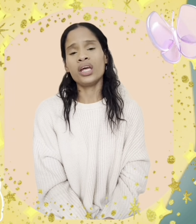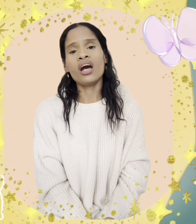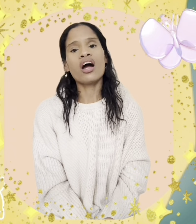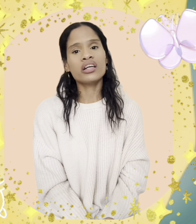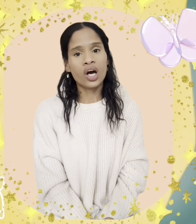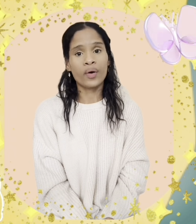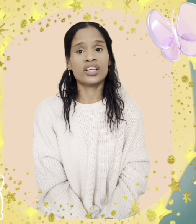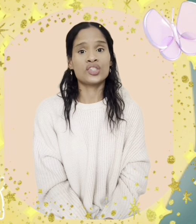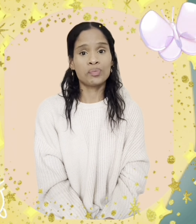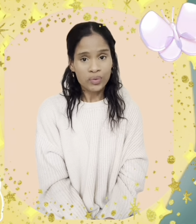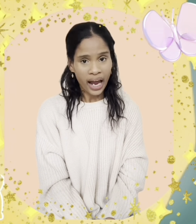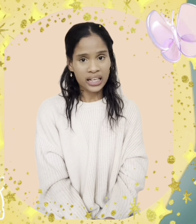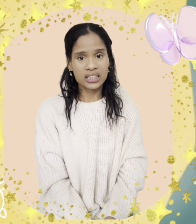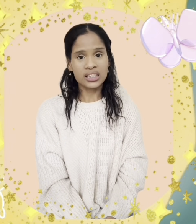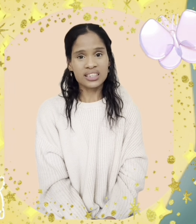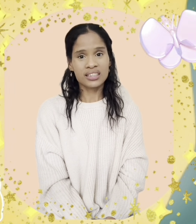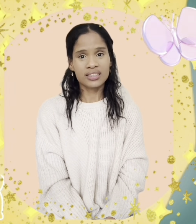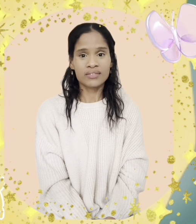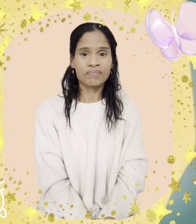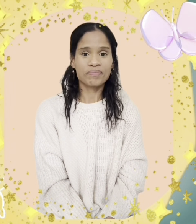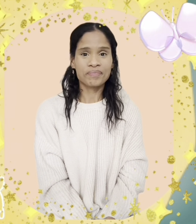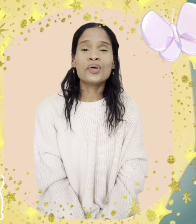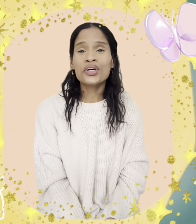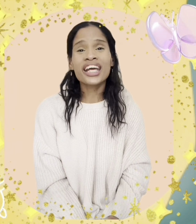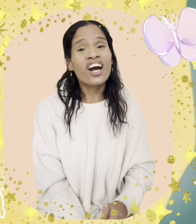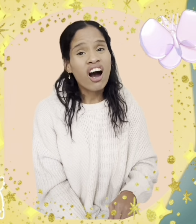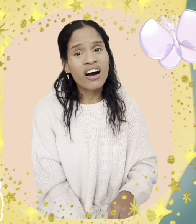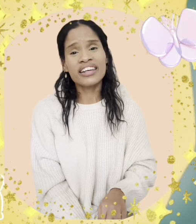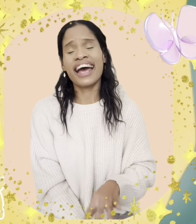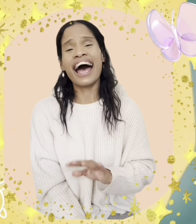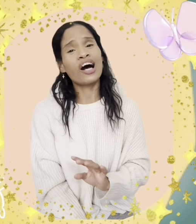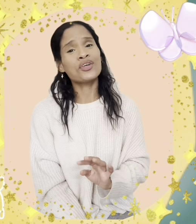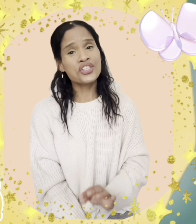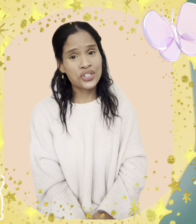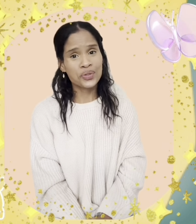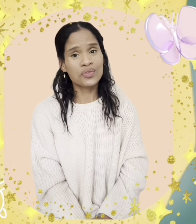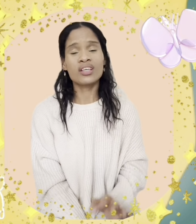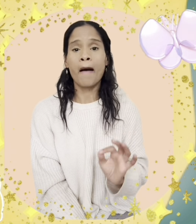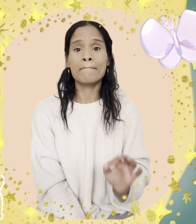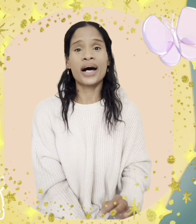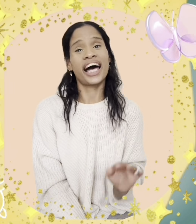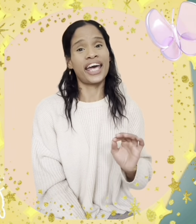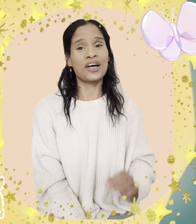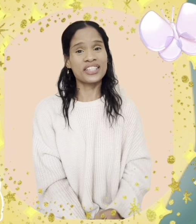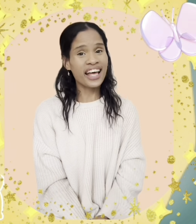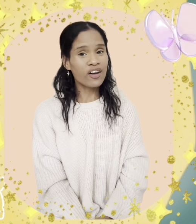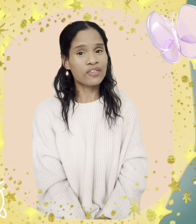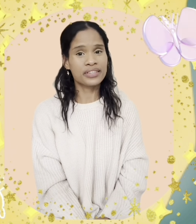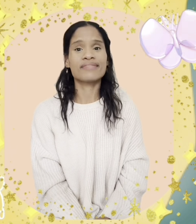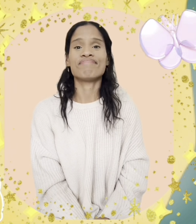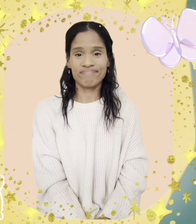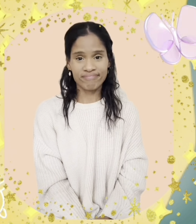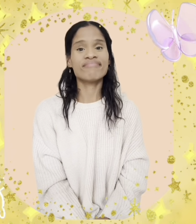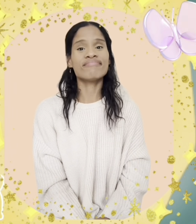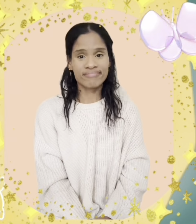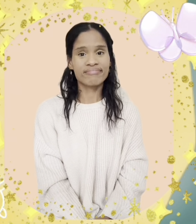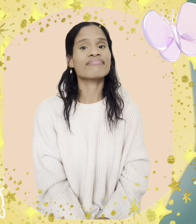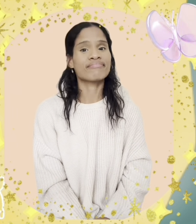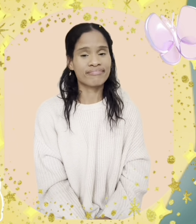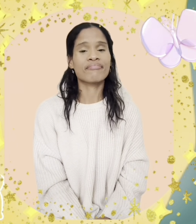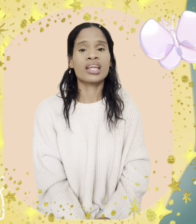that we are going to practice putting on our shoes by ourselves.